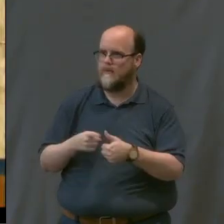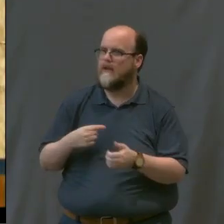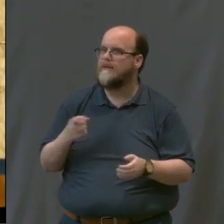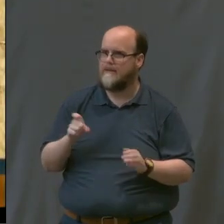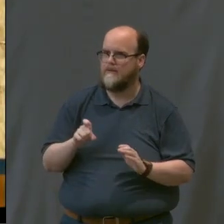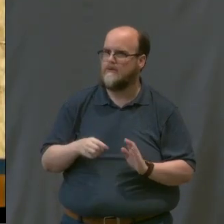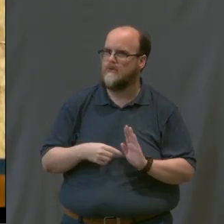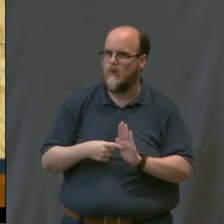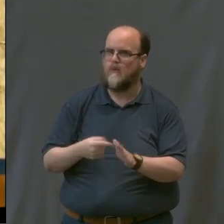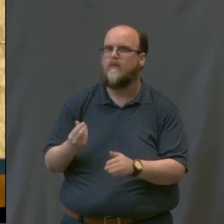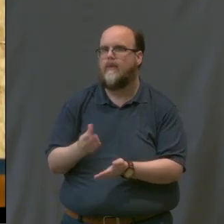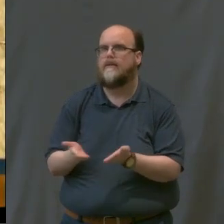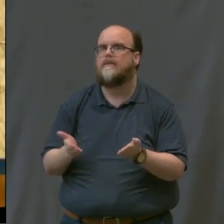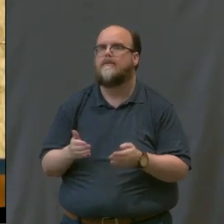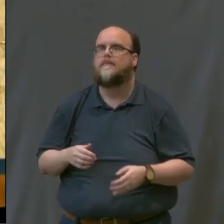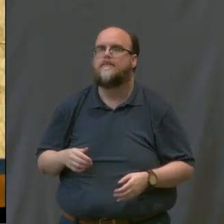couple of things.